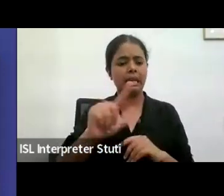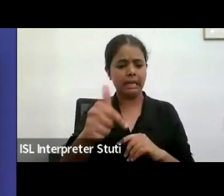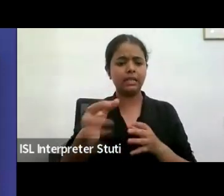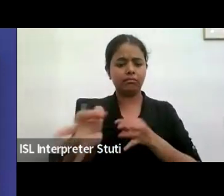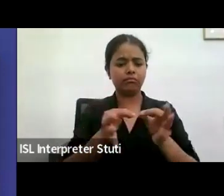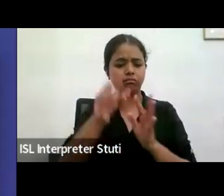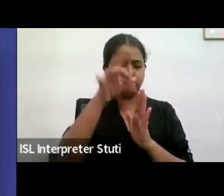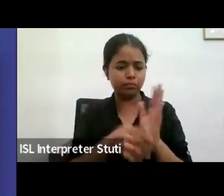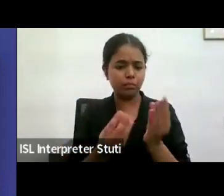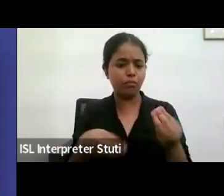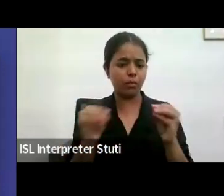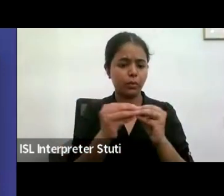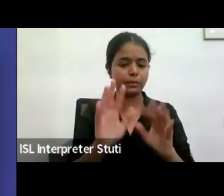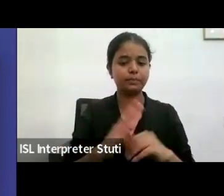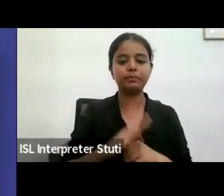Next.